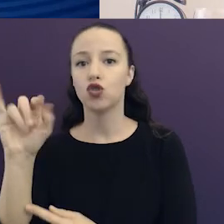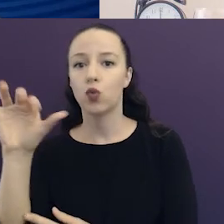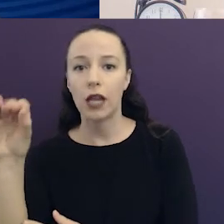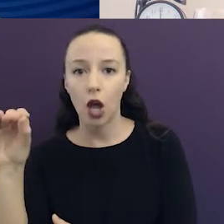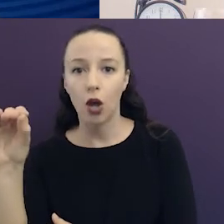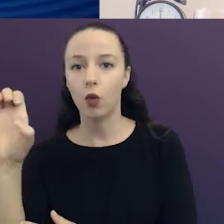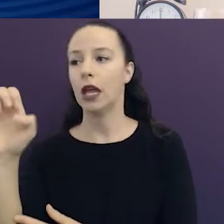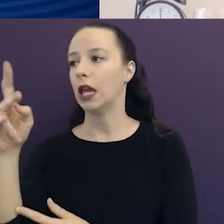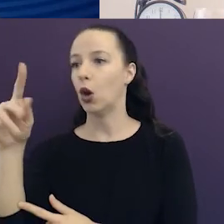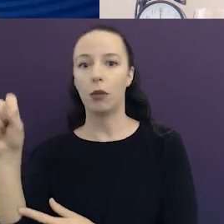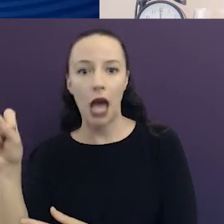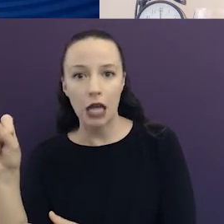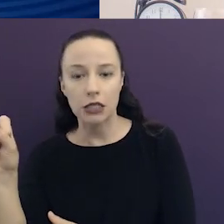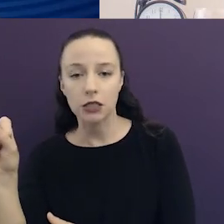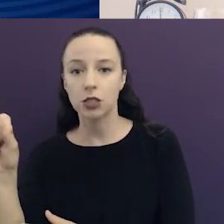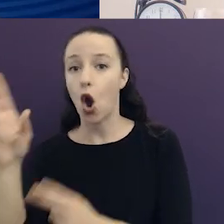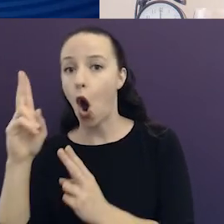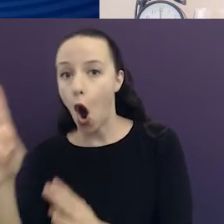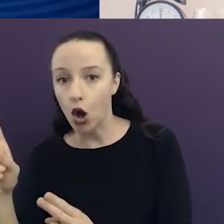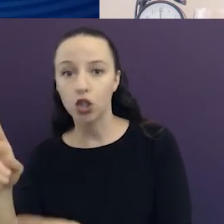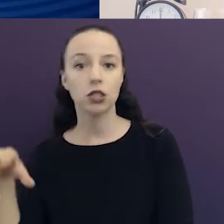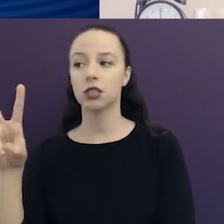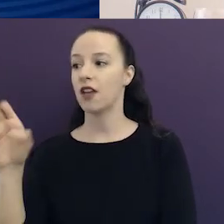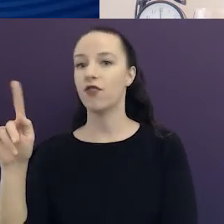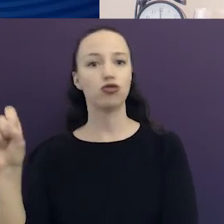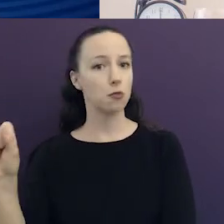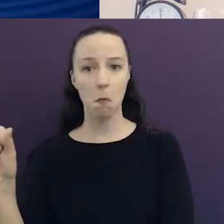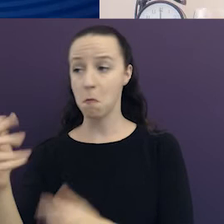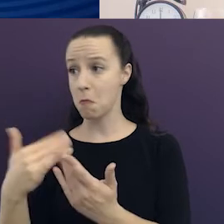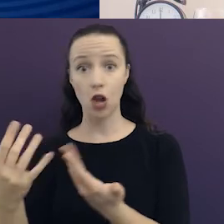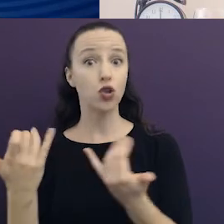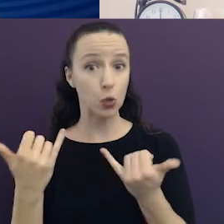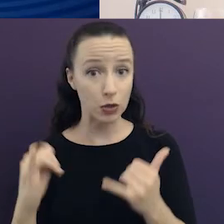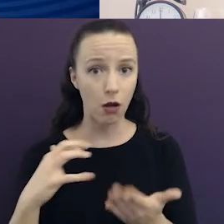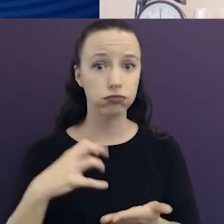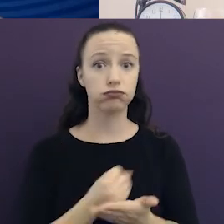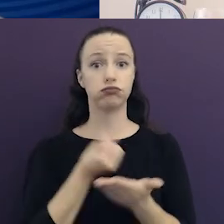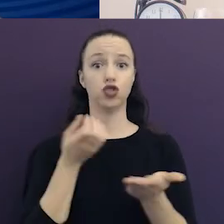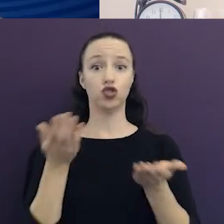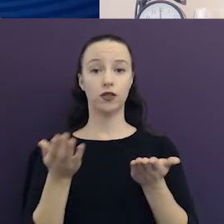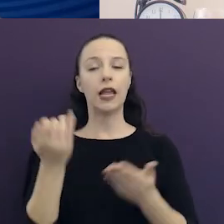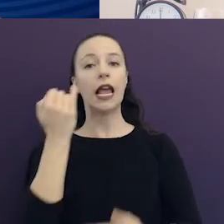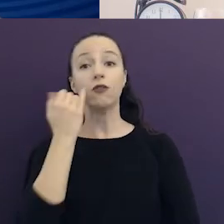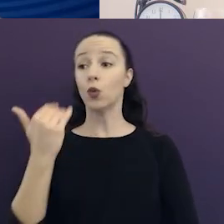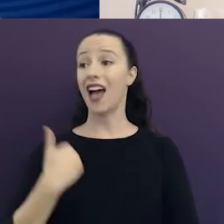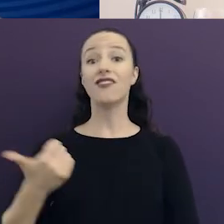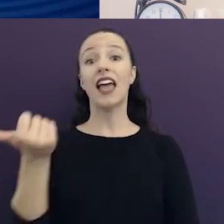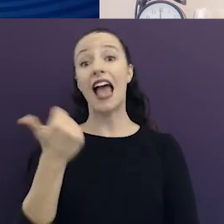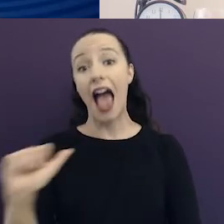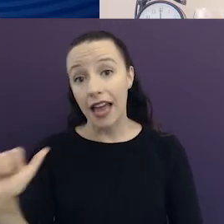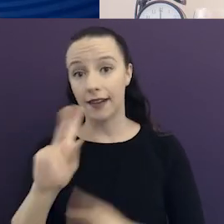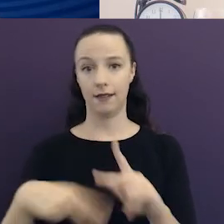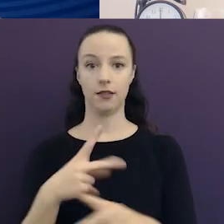or EOPS, veterans, honors program, take advantage of services. If you have any type